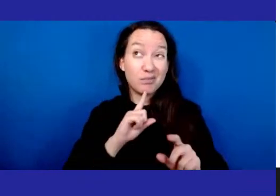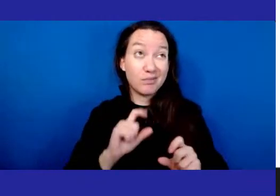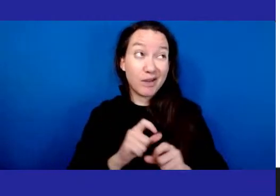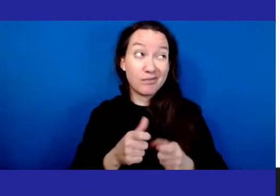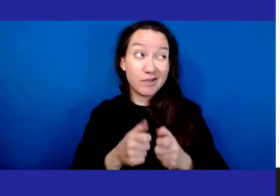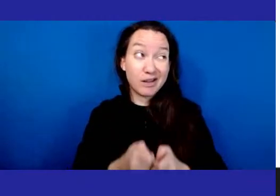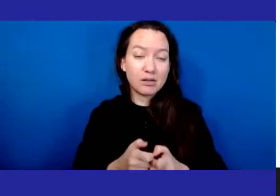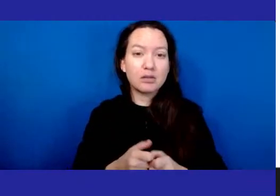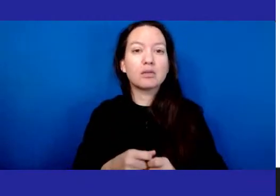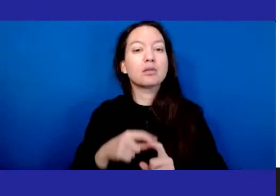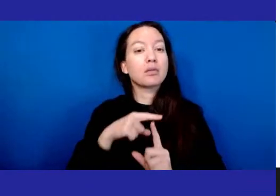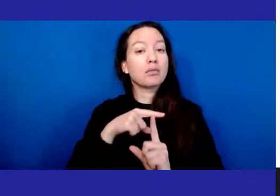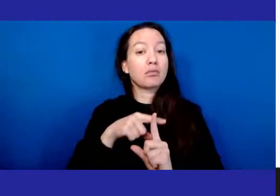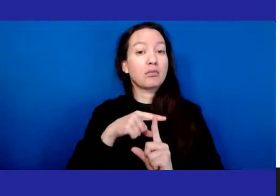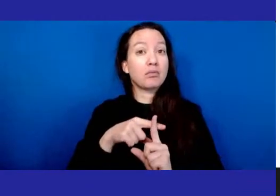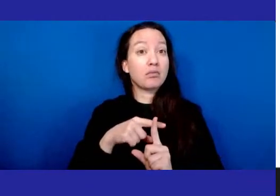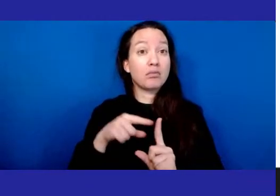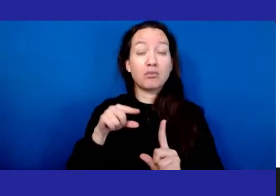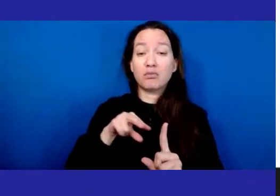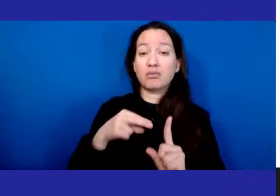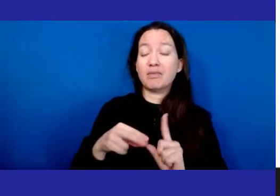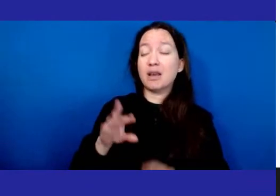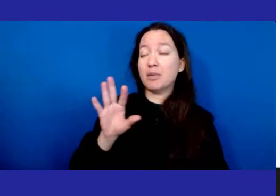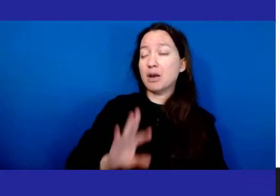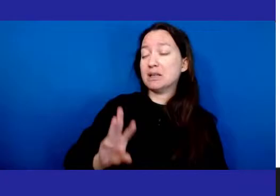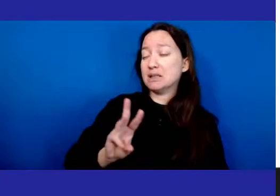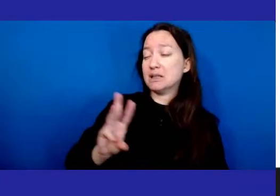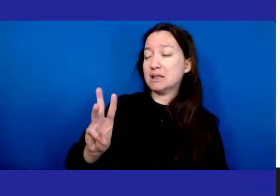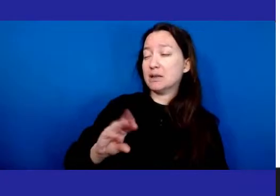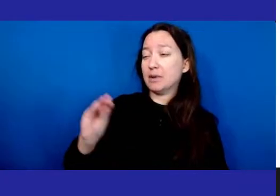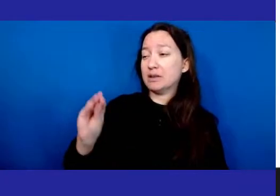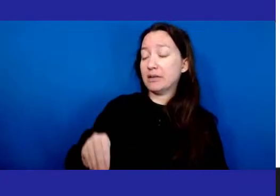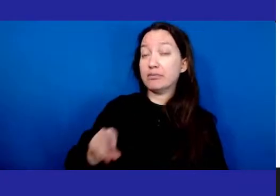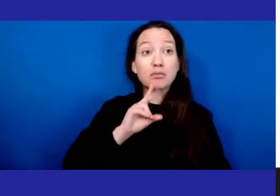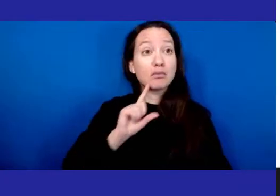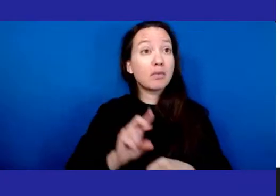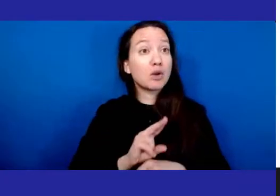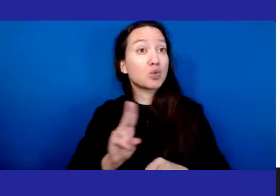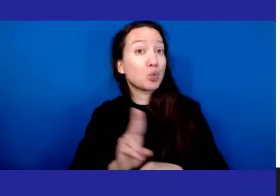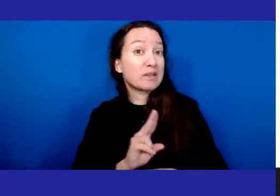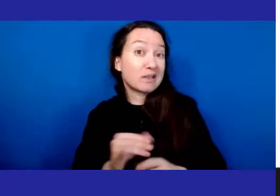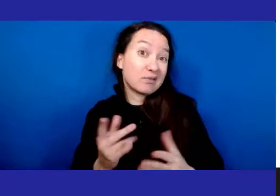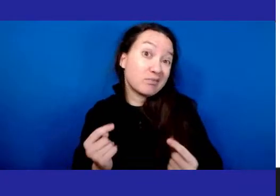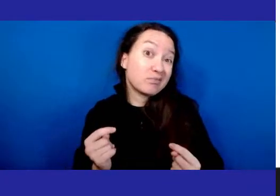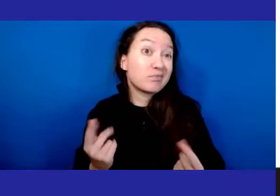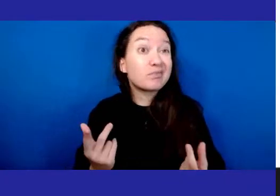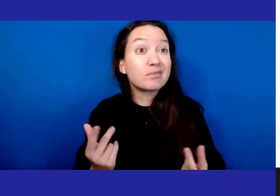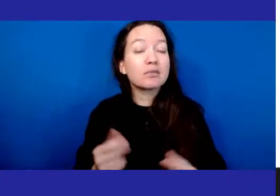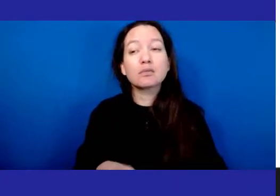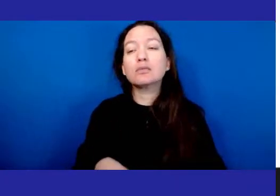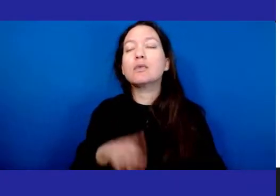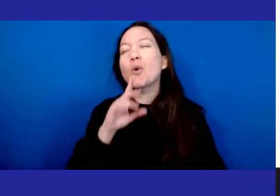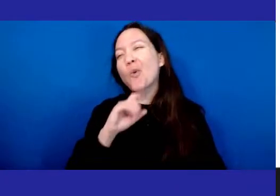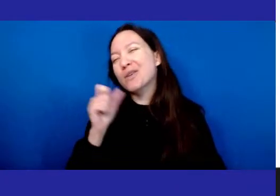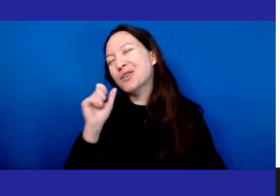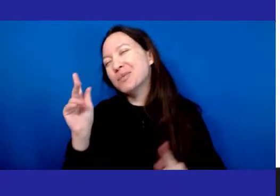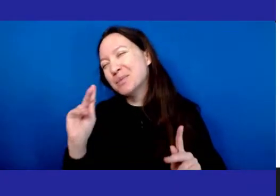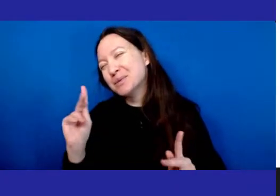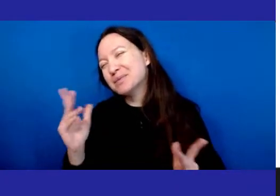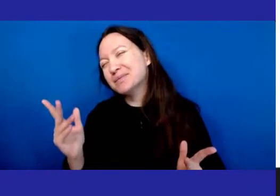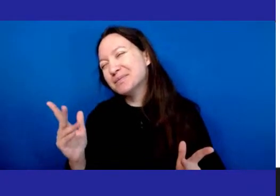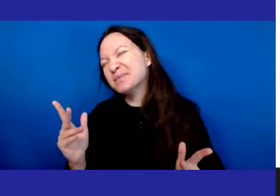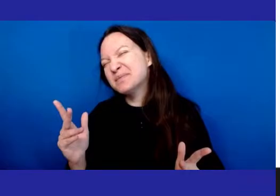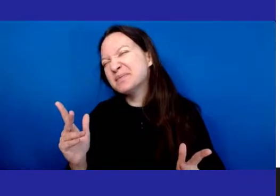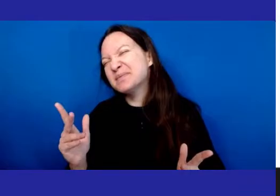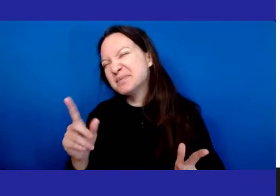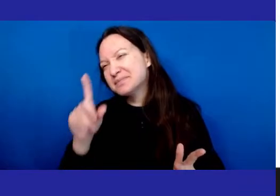spin is, despite all of that, about 66% of our patients do use it. Yeah. So, Well, older people. I think